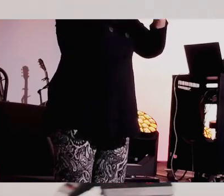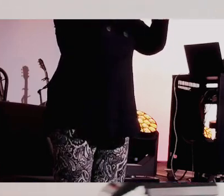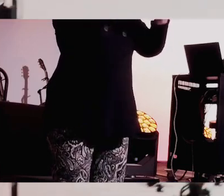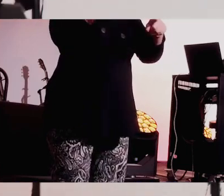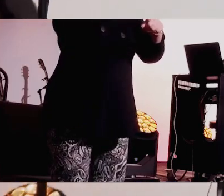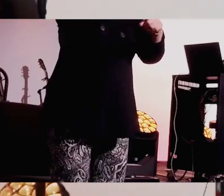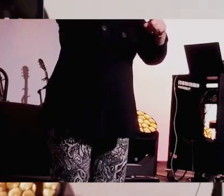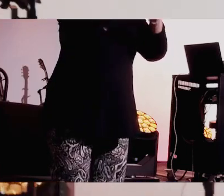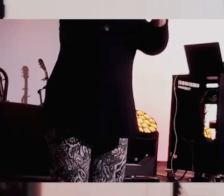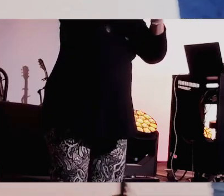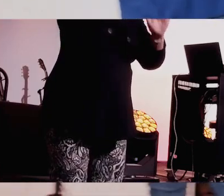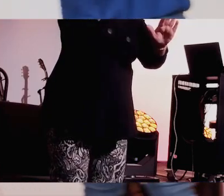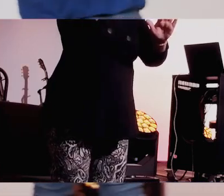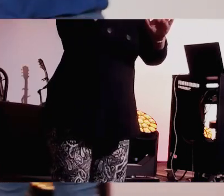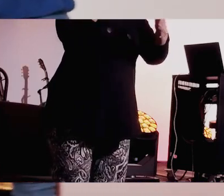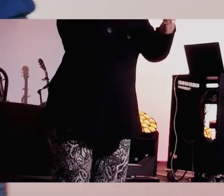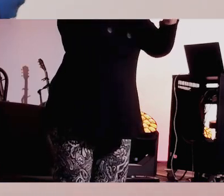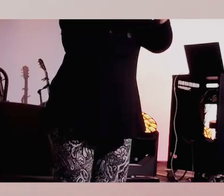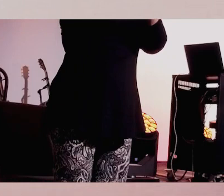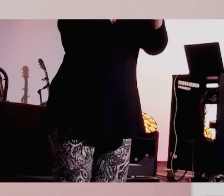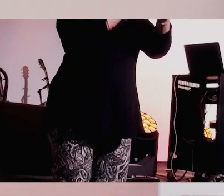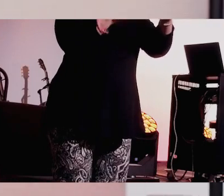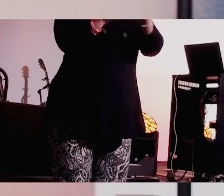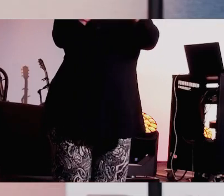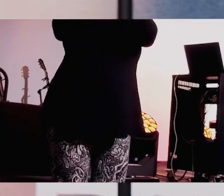amazing. And it's just a slow walk with the Father.